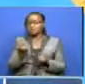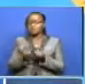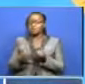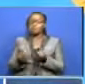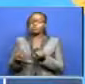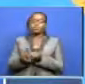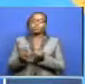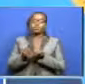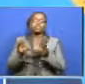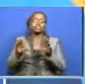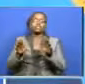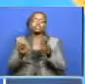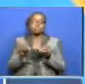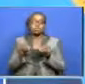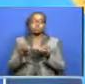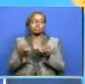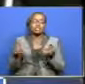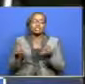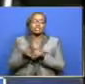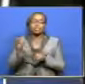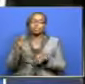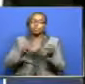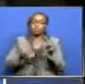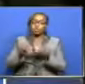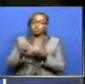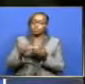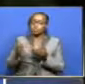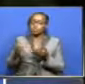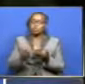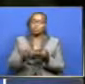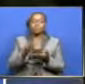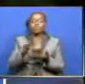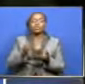Tunapokea lakini pia sisi tunachangia. But we have presented